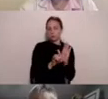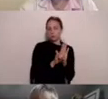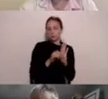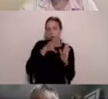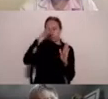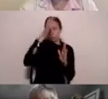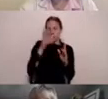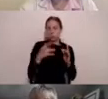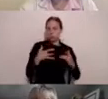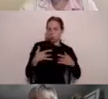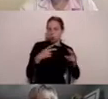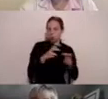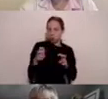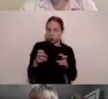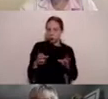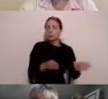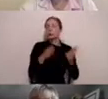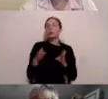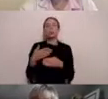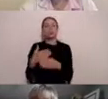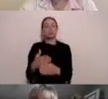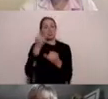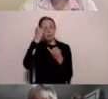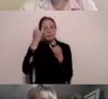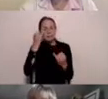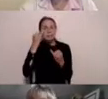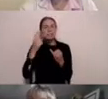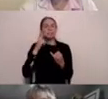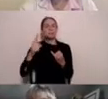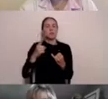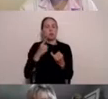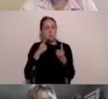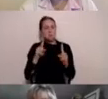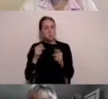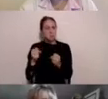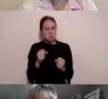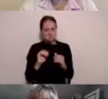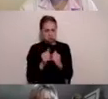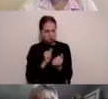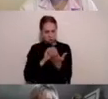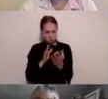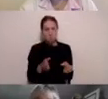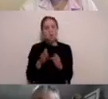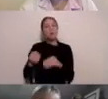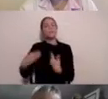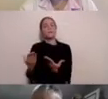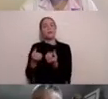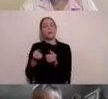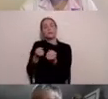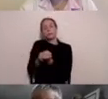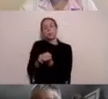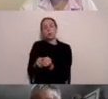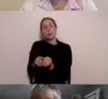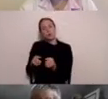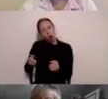and we shared ideas for successful strategies and provided encouragement and peer support to family leaders who are experiencing those